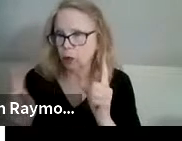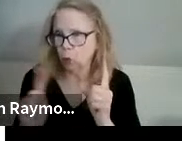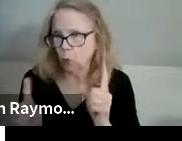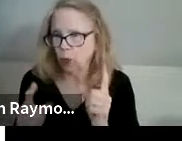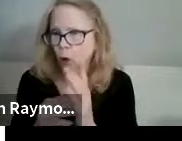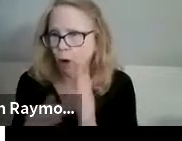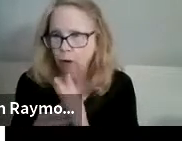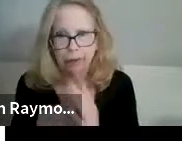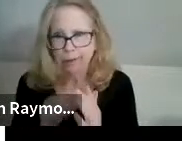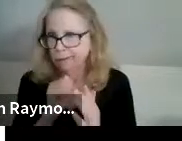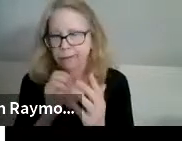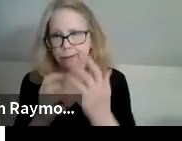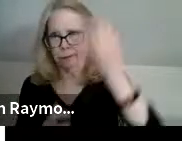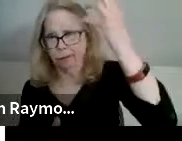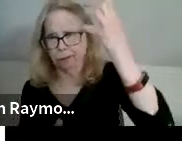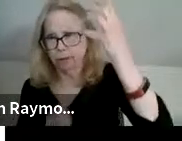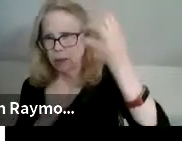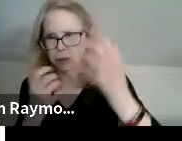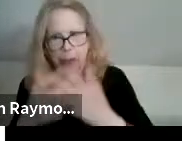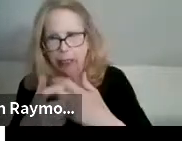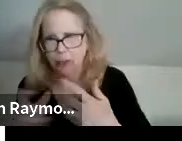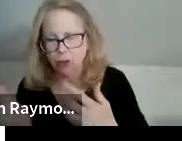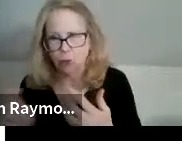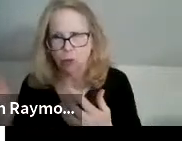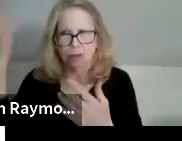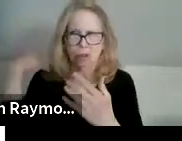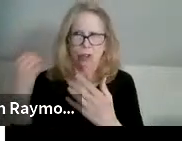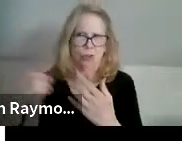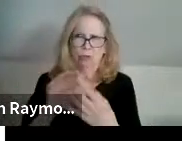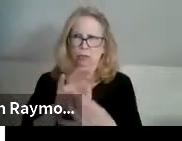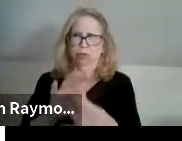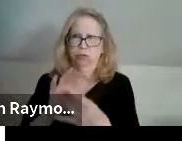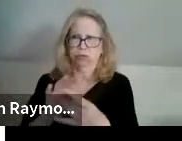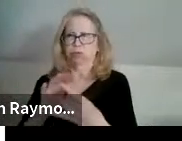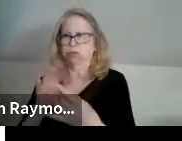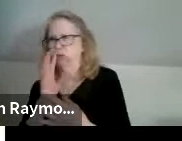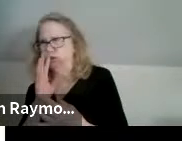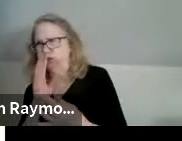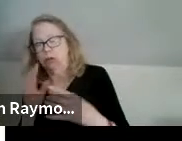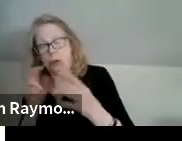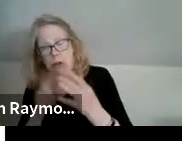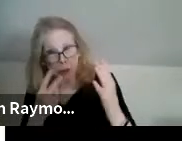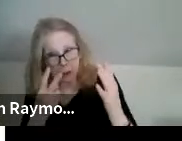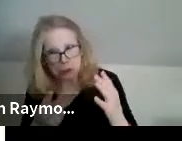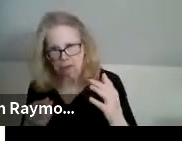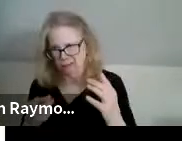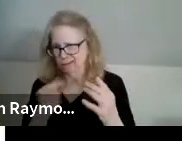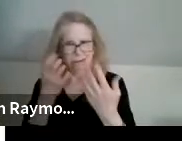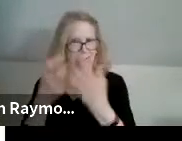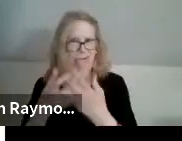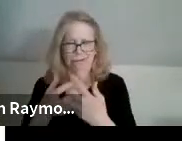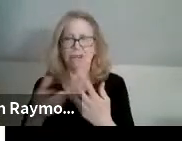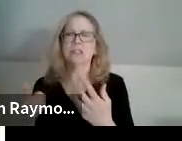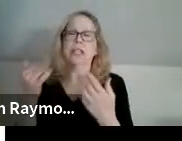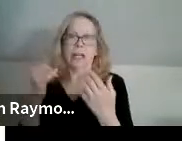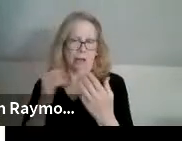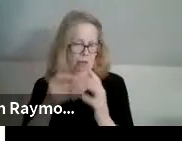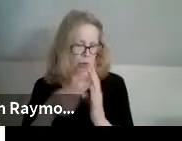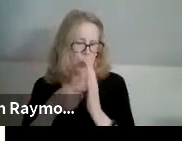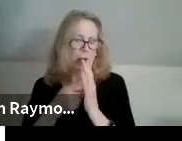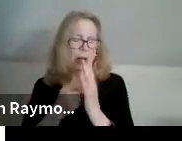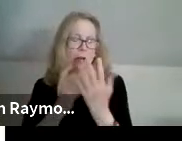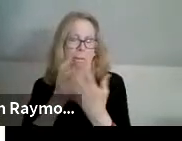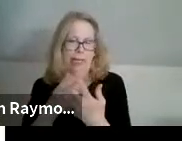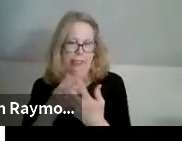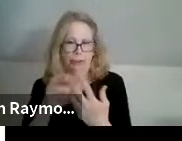was not, especially in the early days, where there was not coordination between the speech and what was happening on screen. So that's very important and is